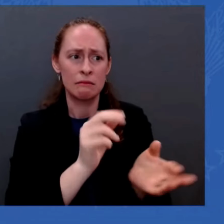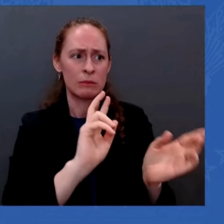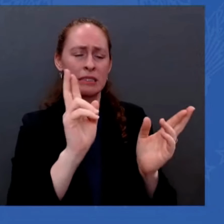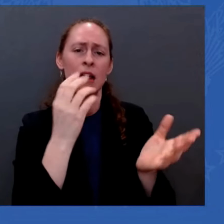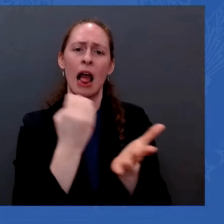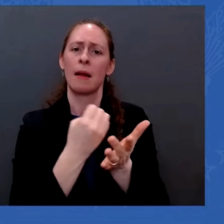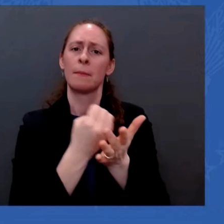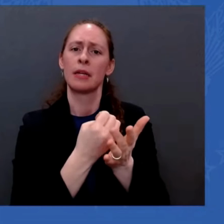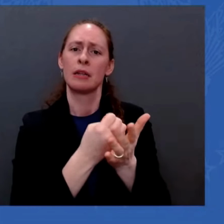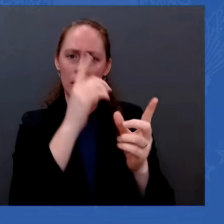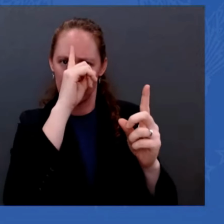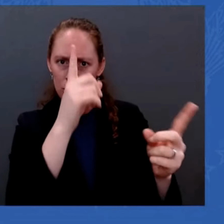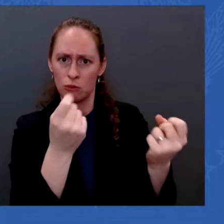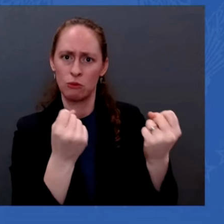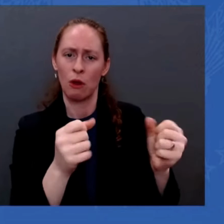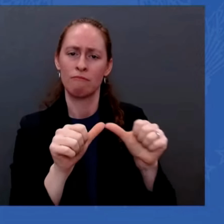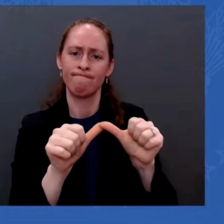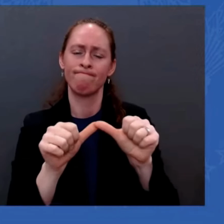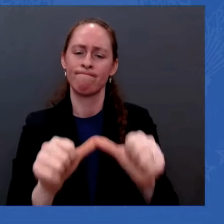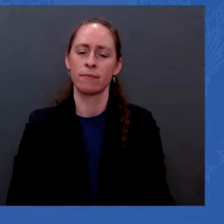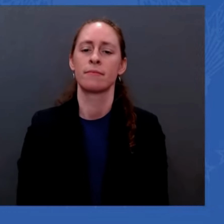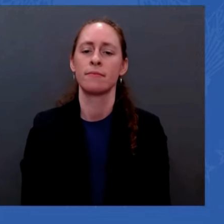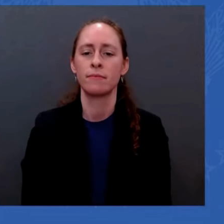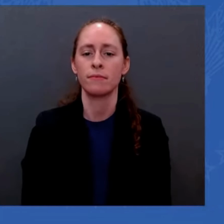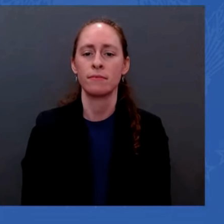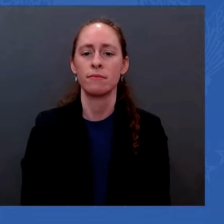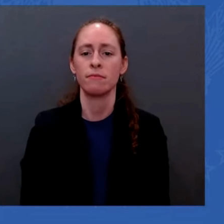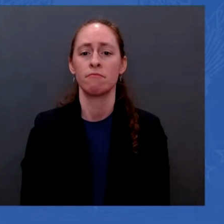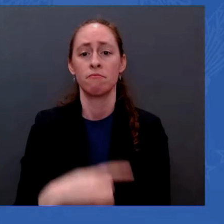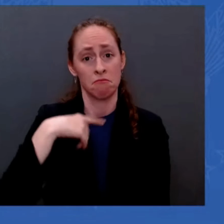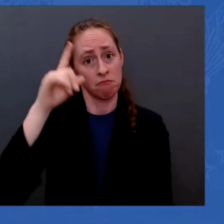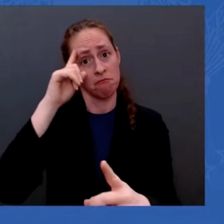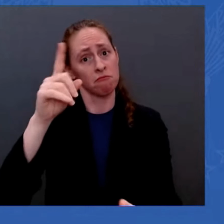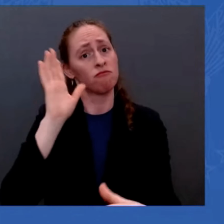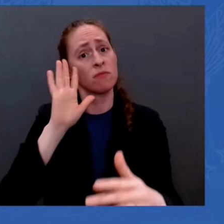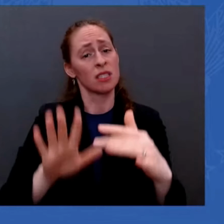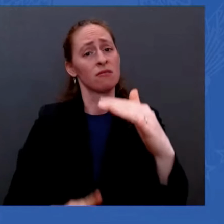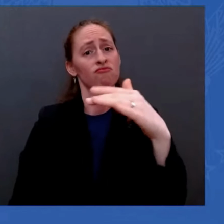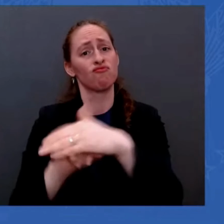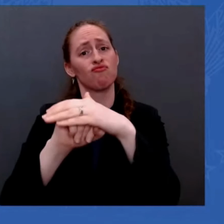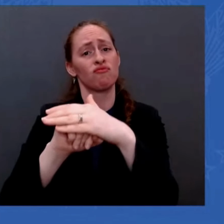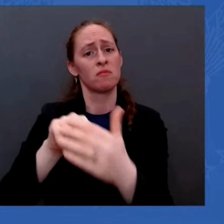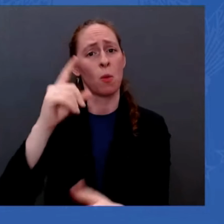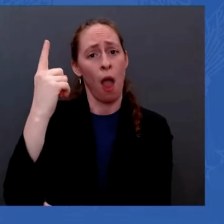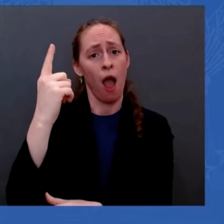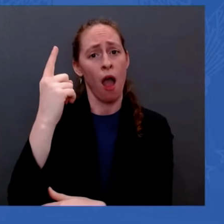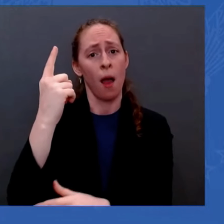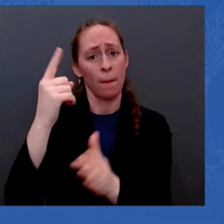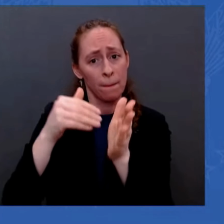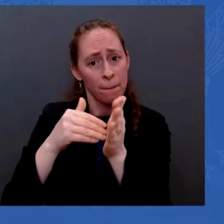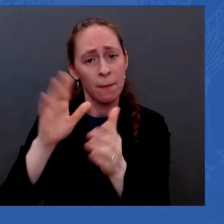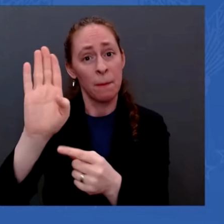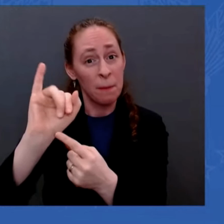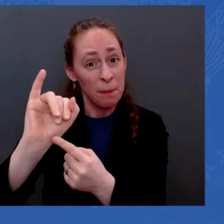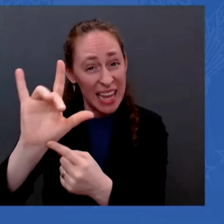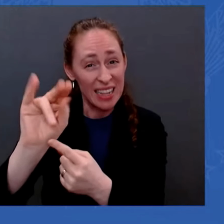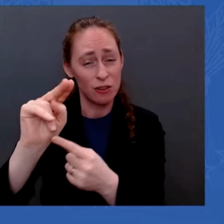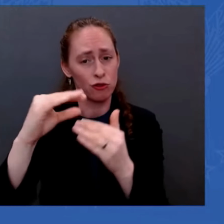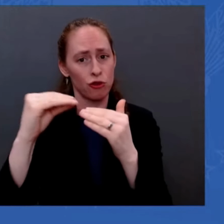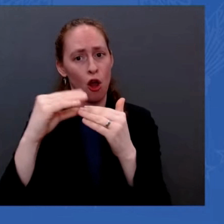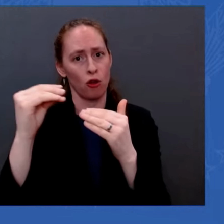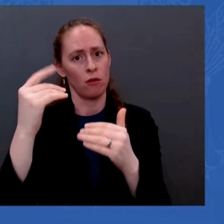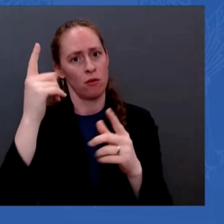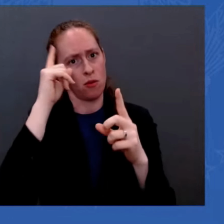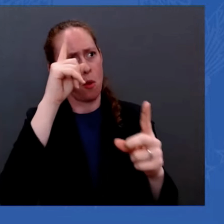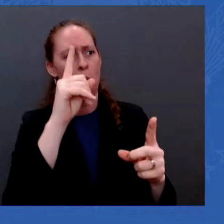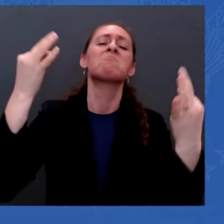economic resilience. But the bottom line is this: the United States and our allies and partners will support the